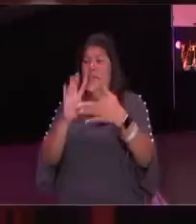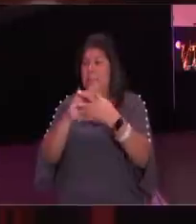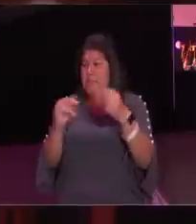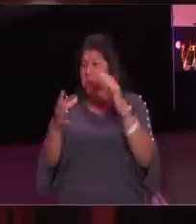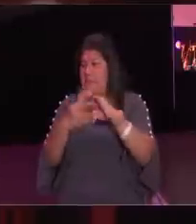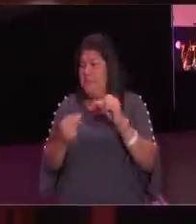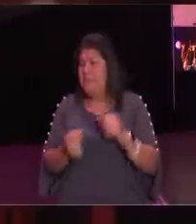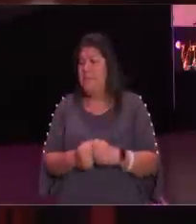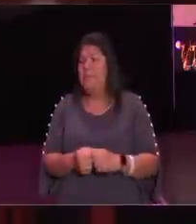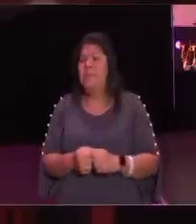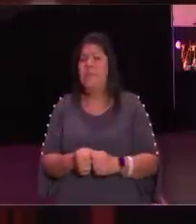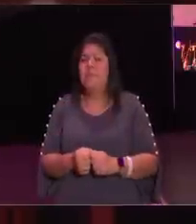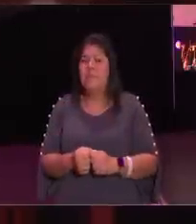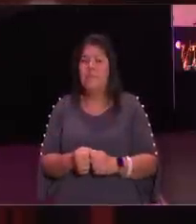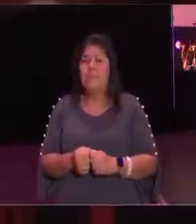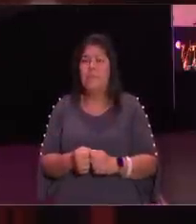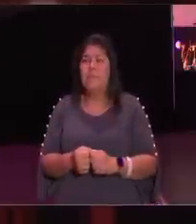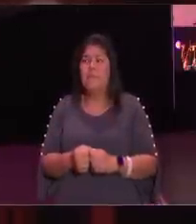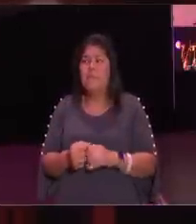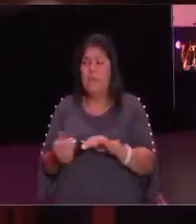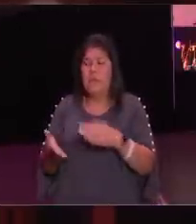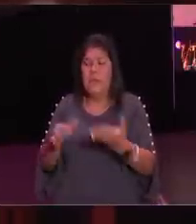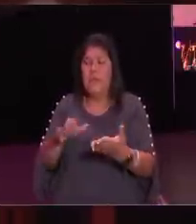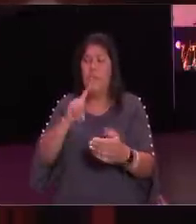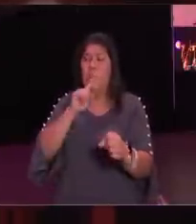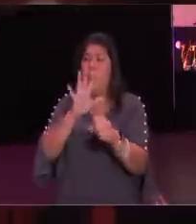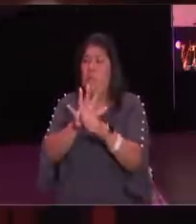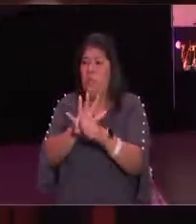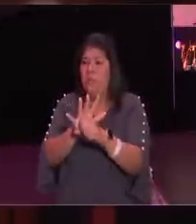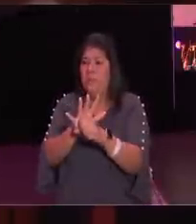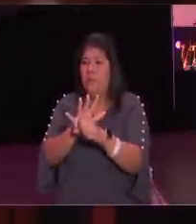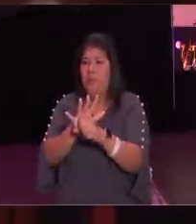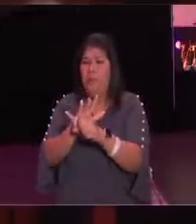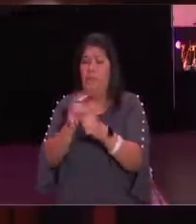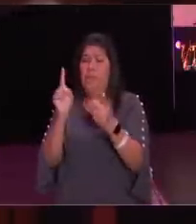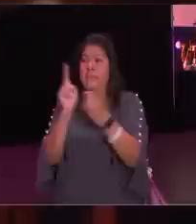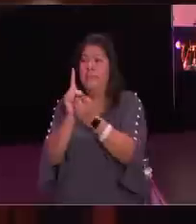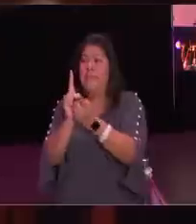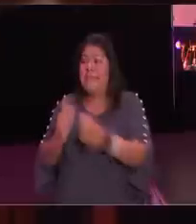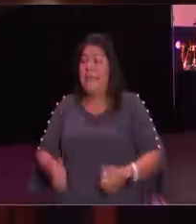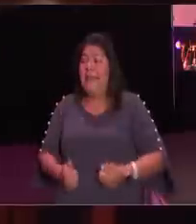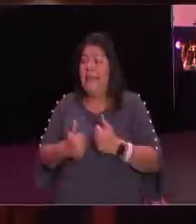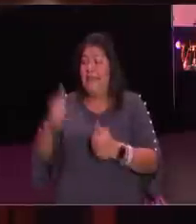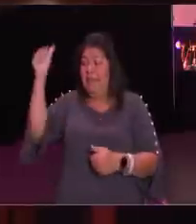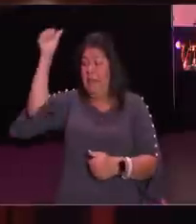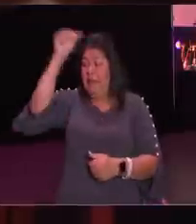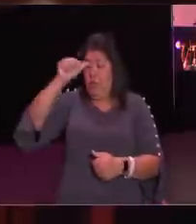story is that a dead promise needs a living anointing.